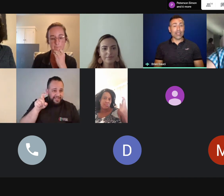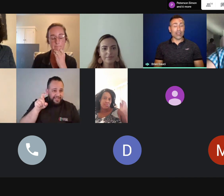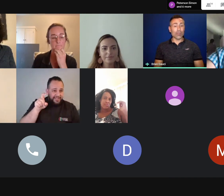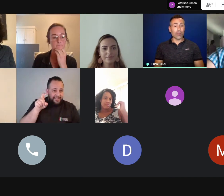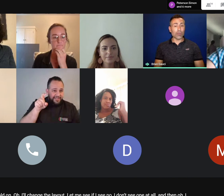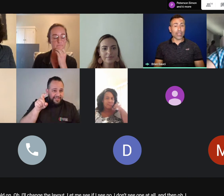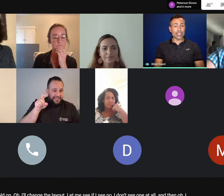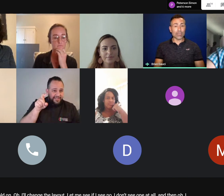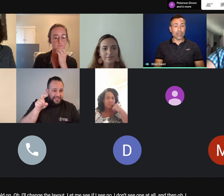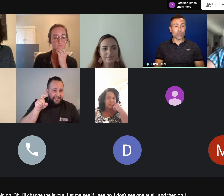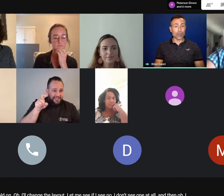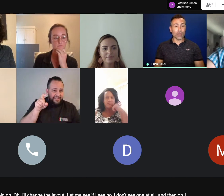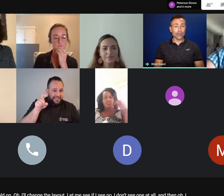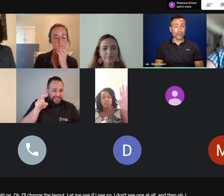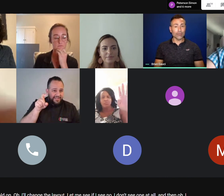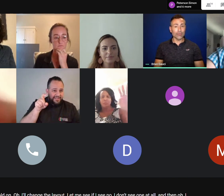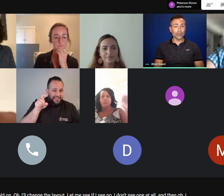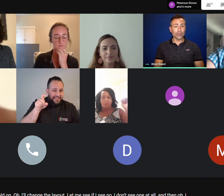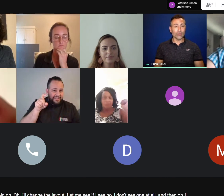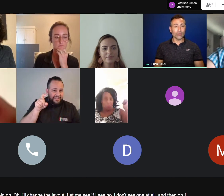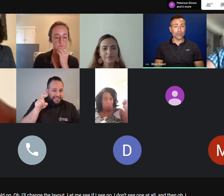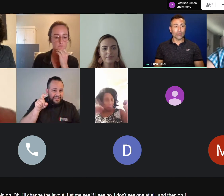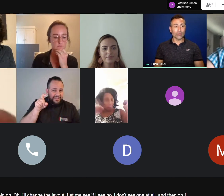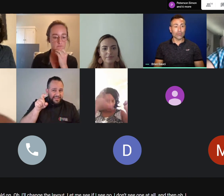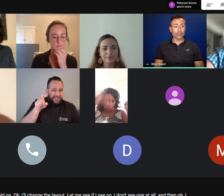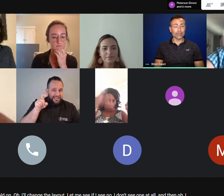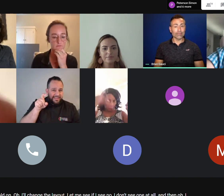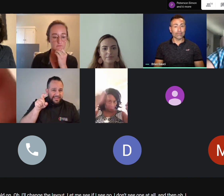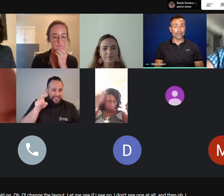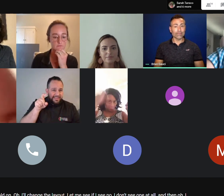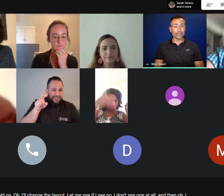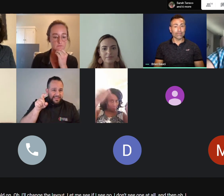Does that mean that other people can't see me as well?